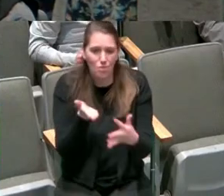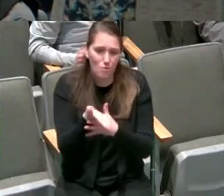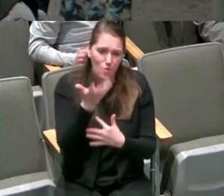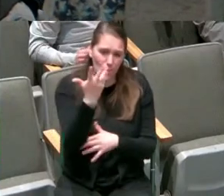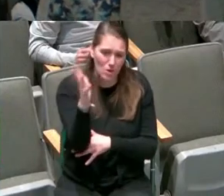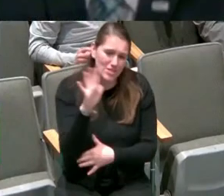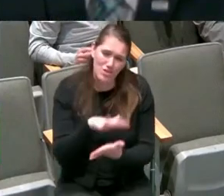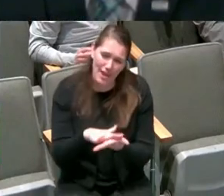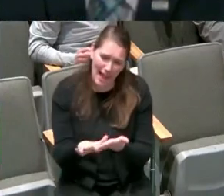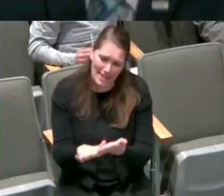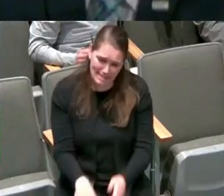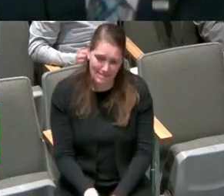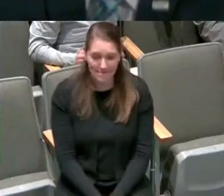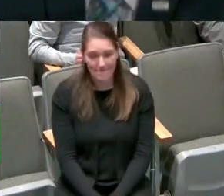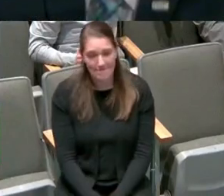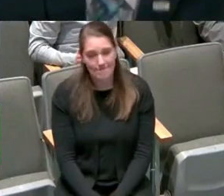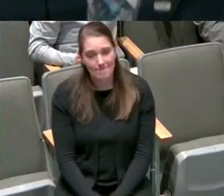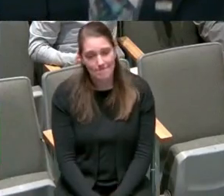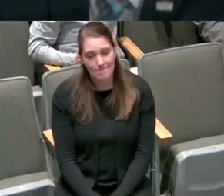you thanks